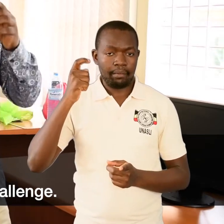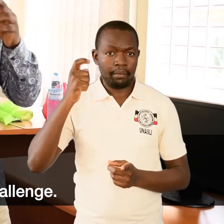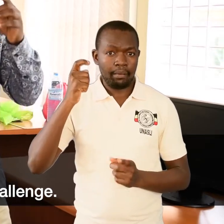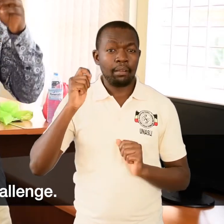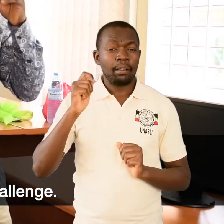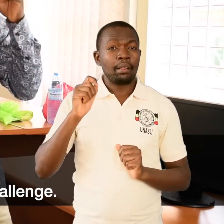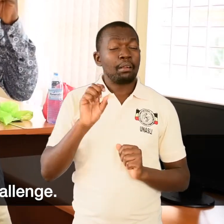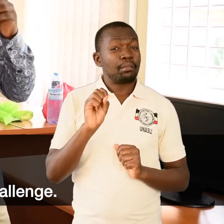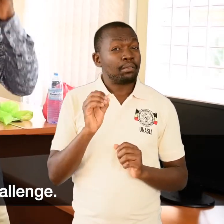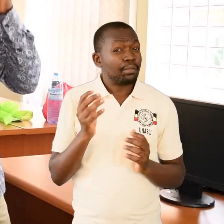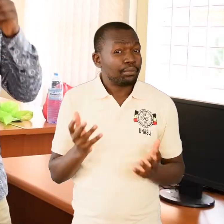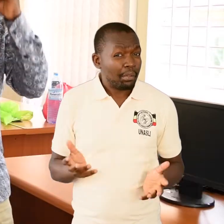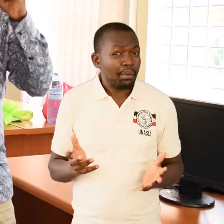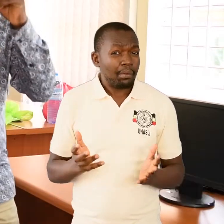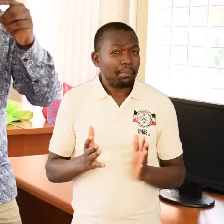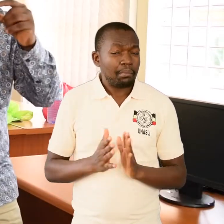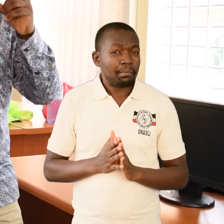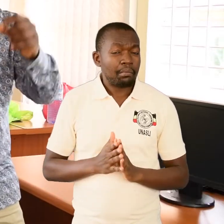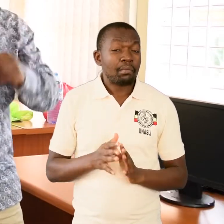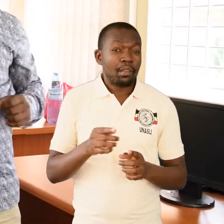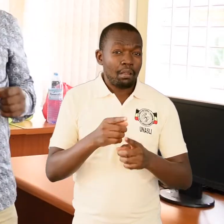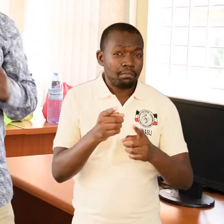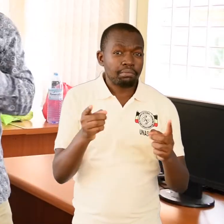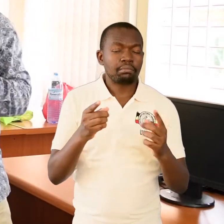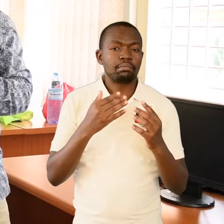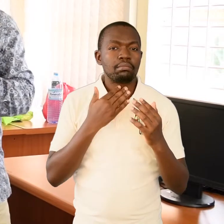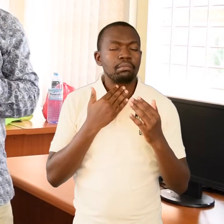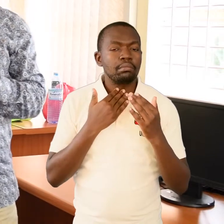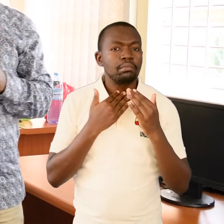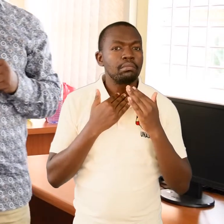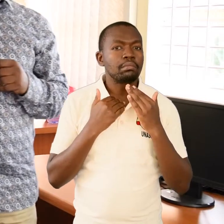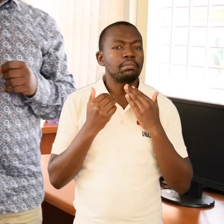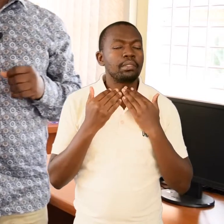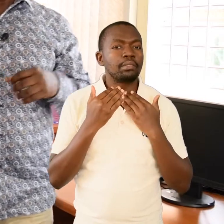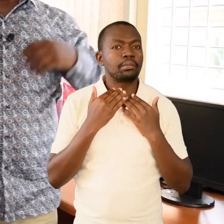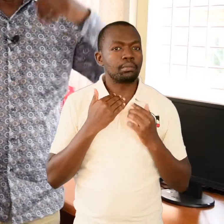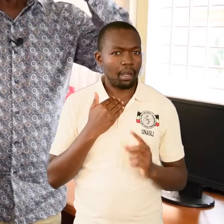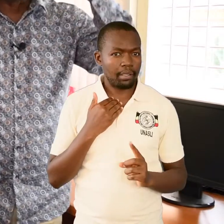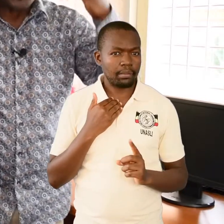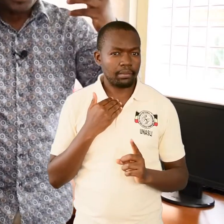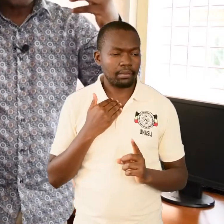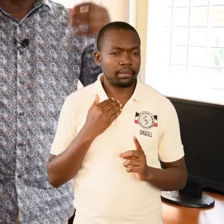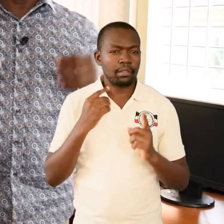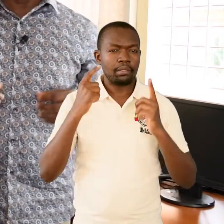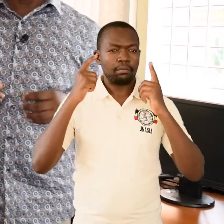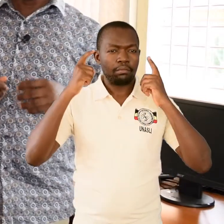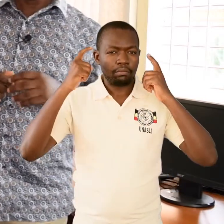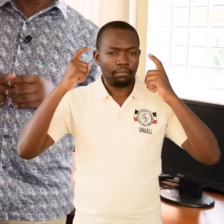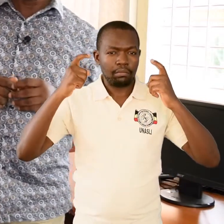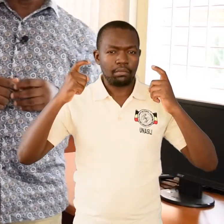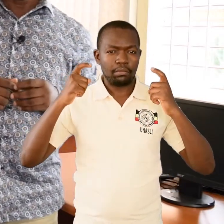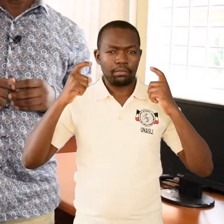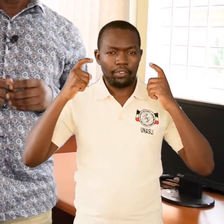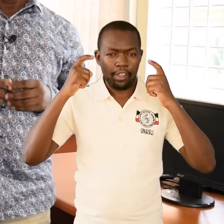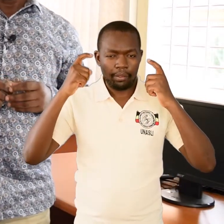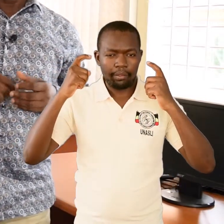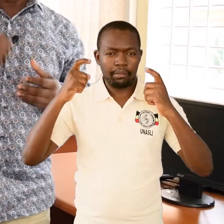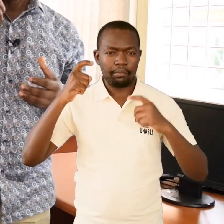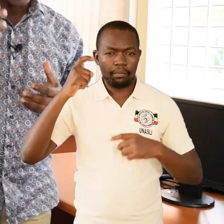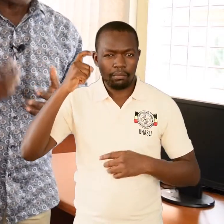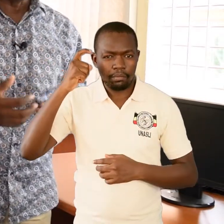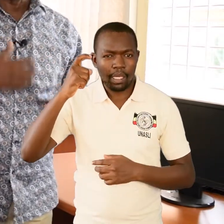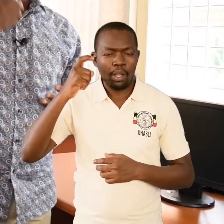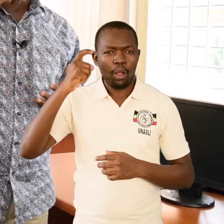So you will be required, therefore, to think